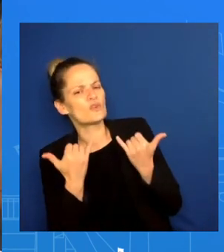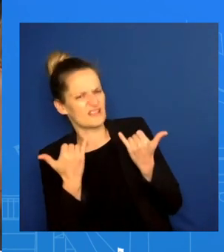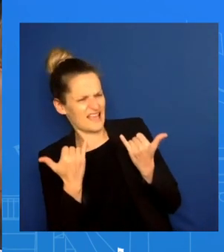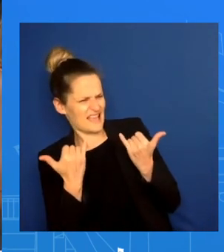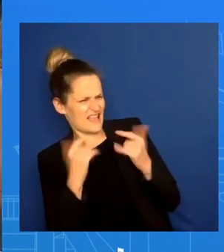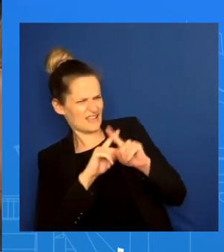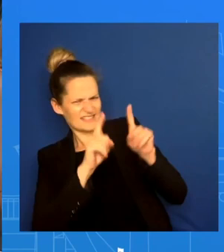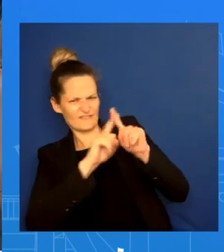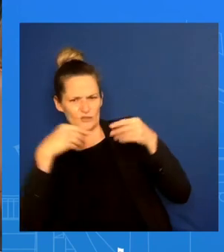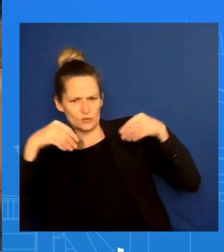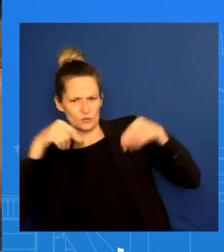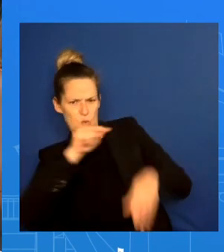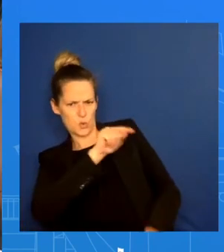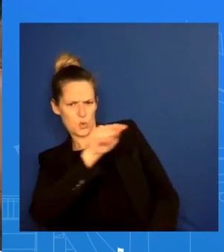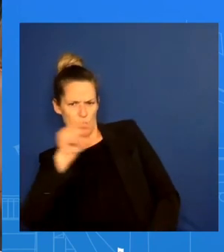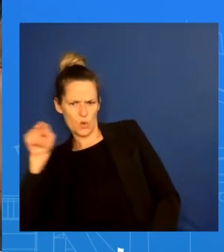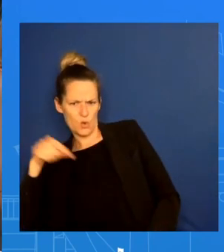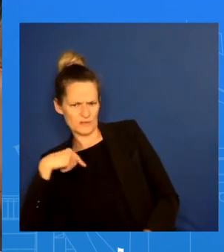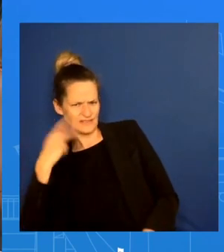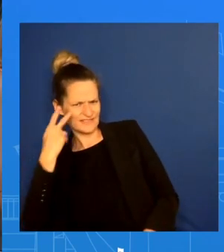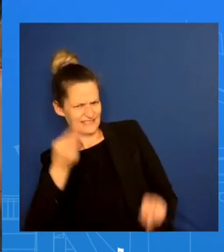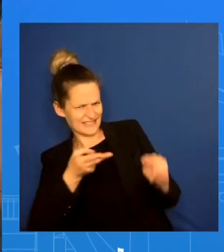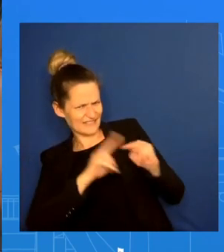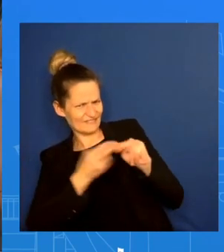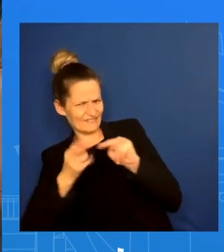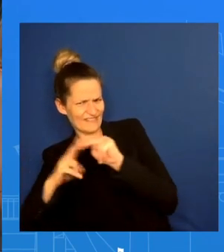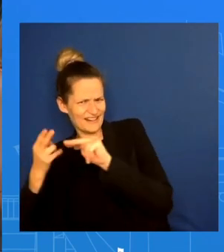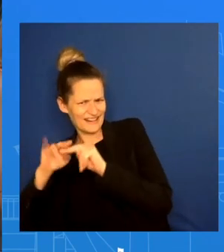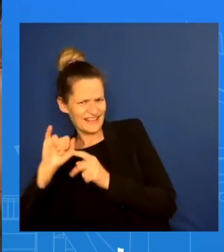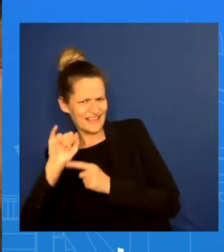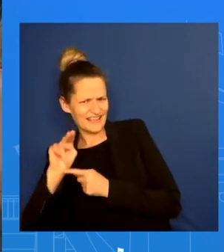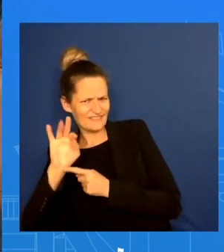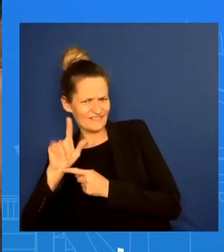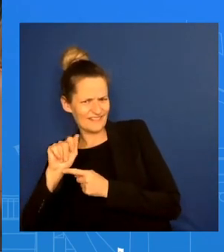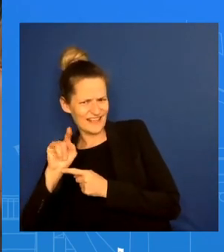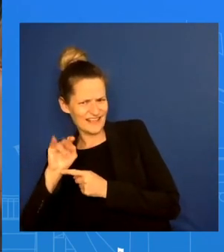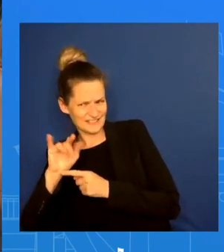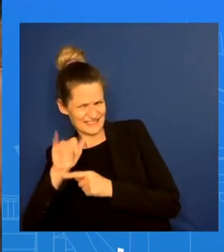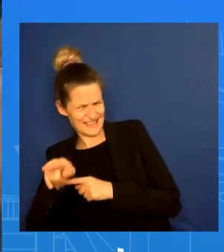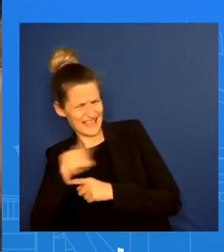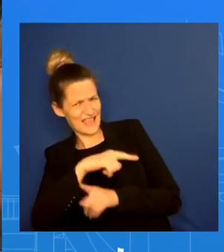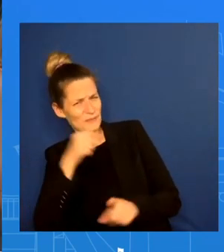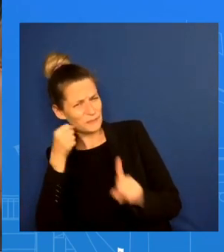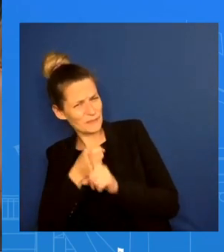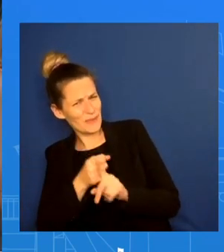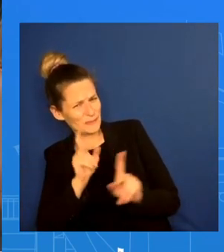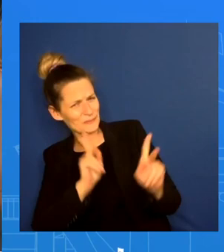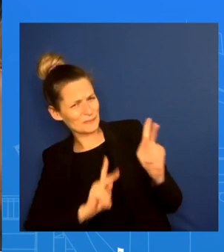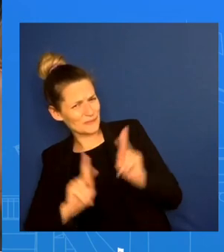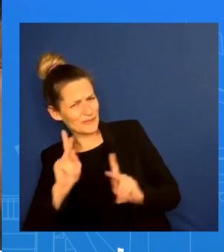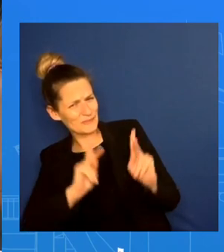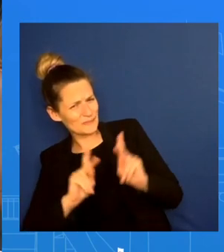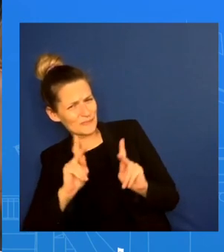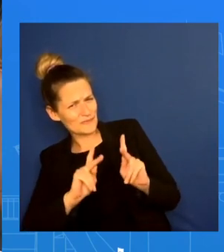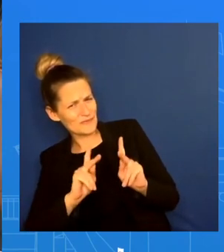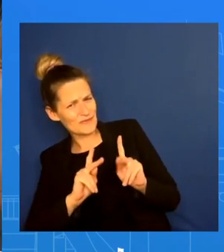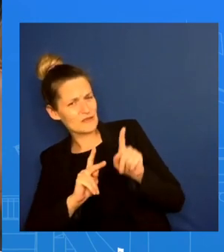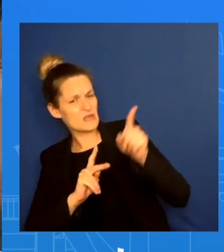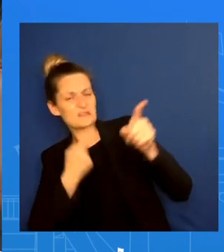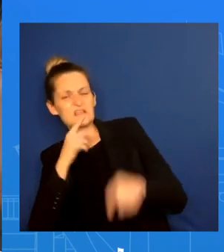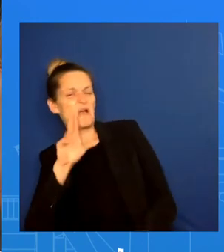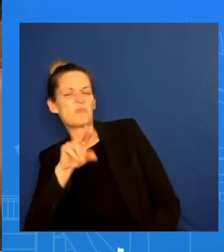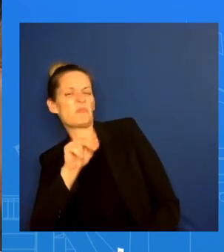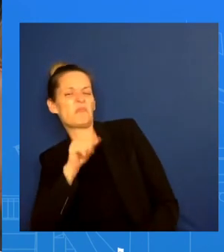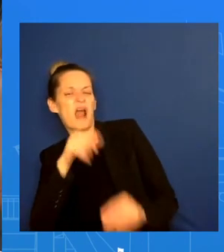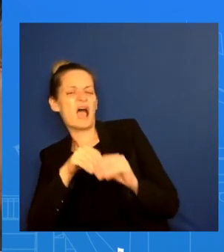of Americans who, even though you may say that we're not in a recession now, that's not how it feels to them. You know, what is your message to those